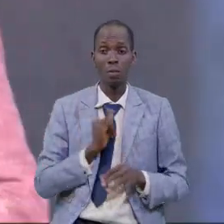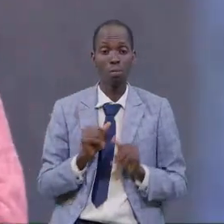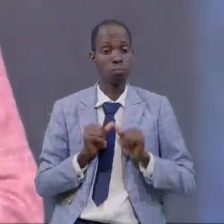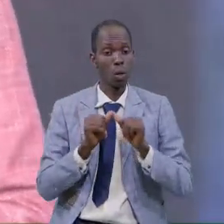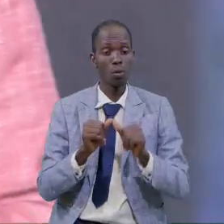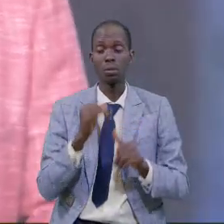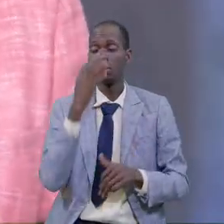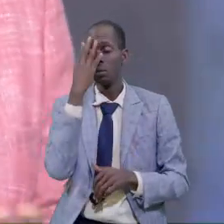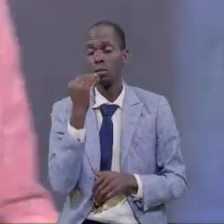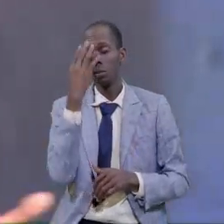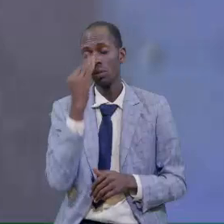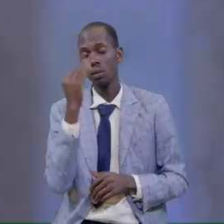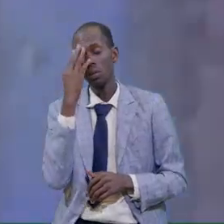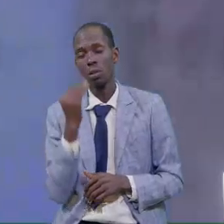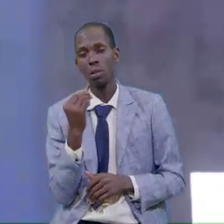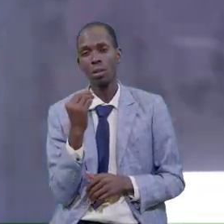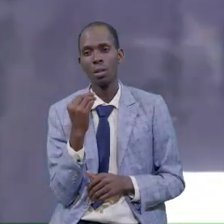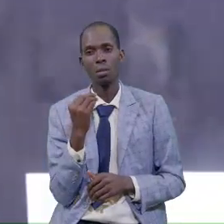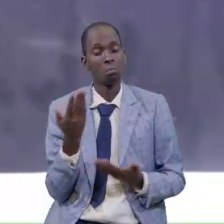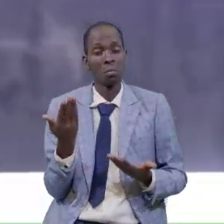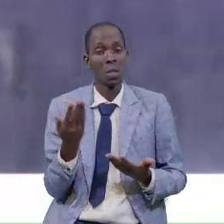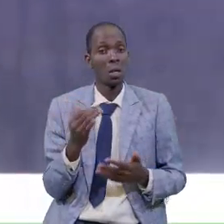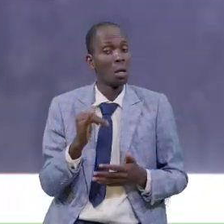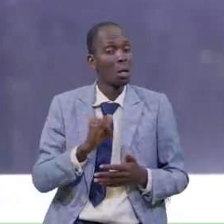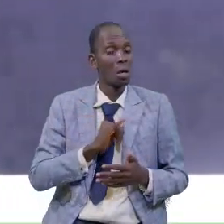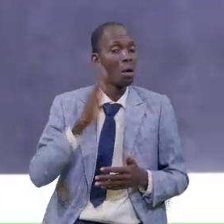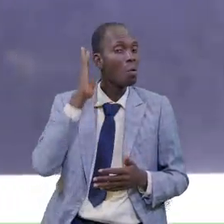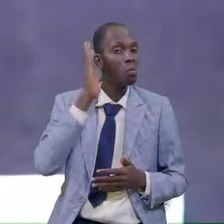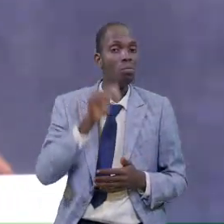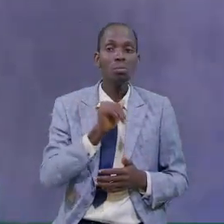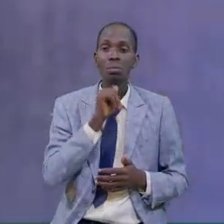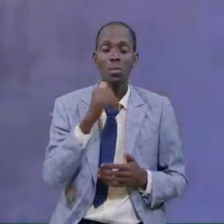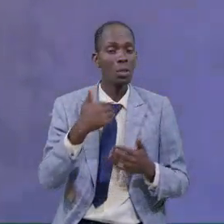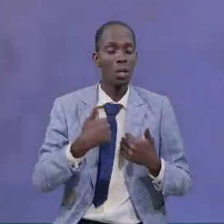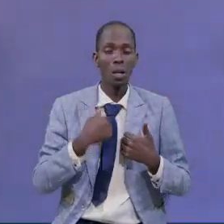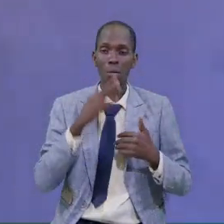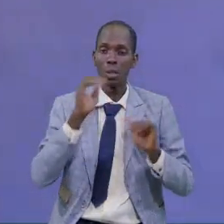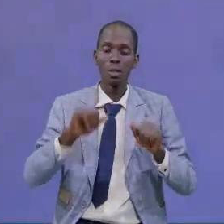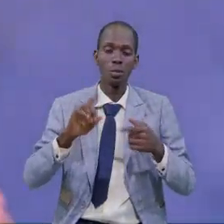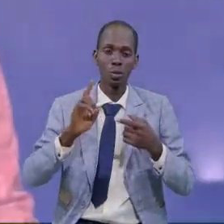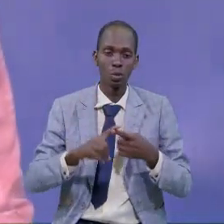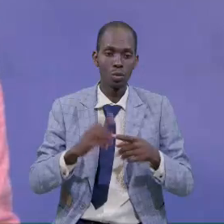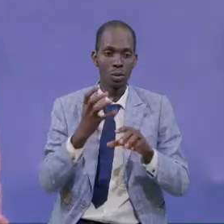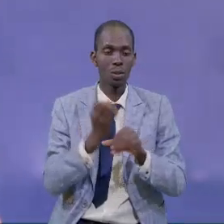I wouldn't have been able to make first class in mathematics.